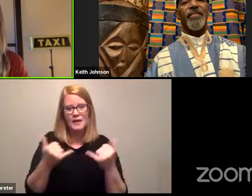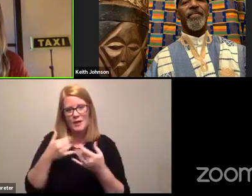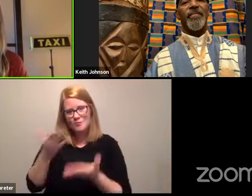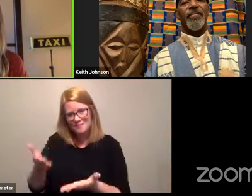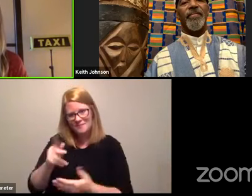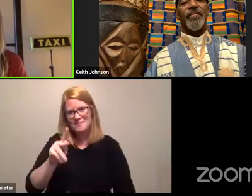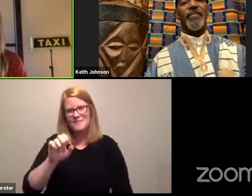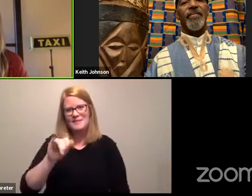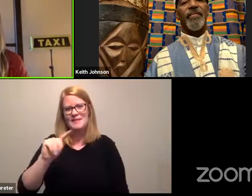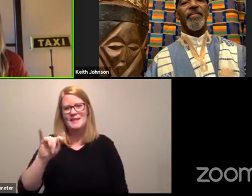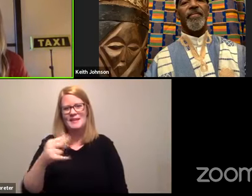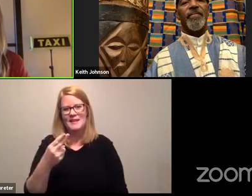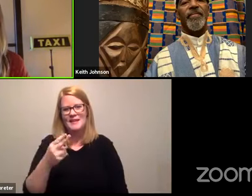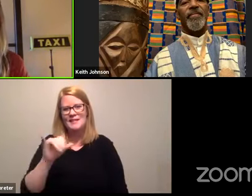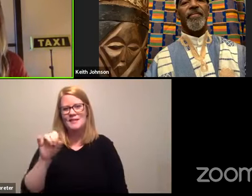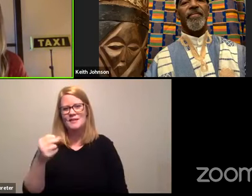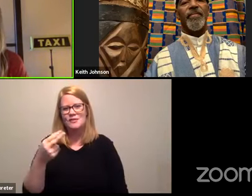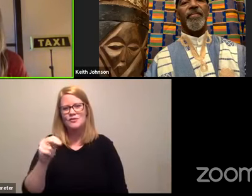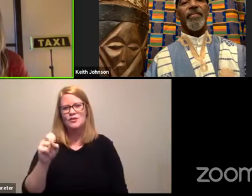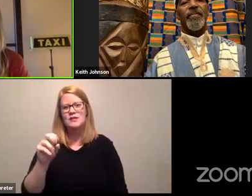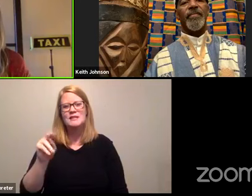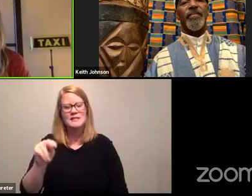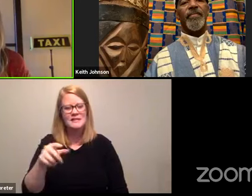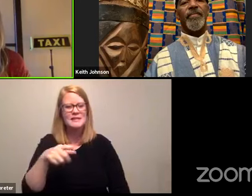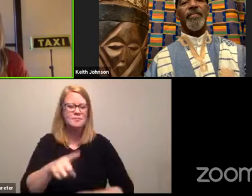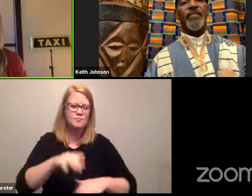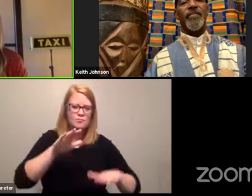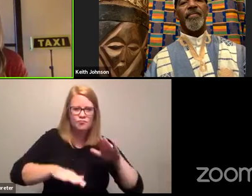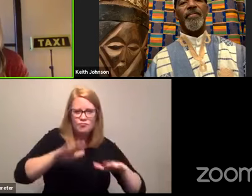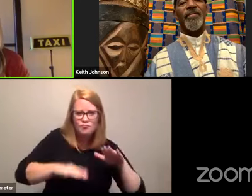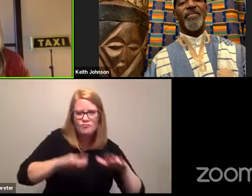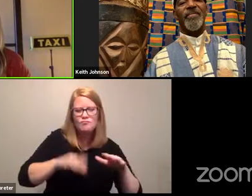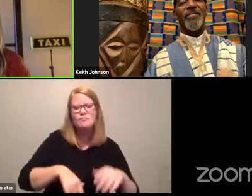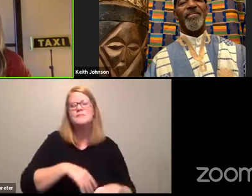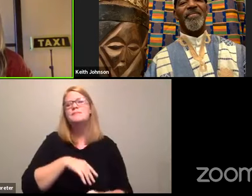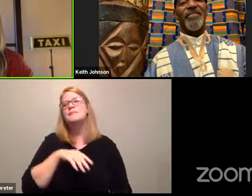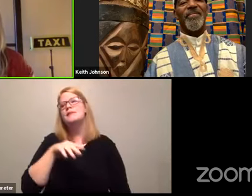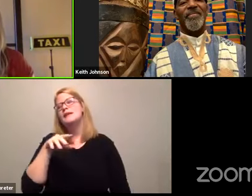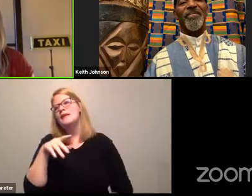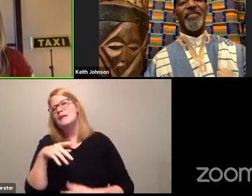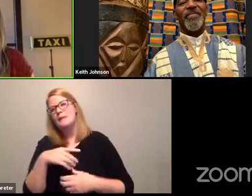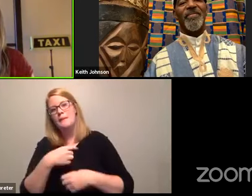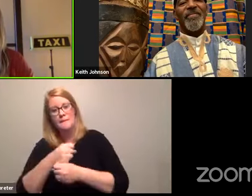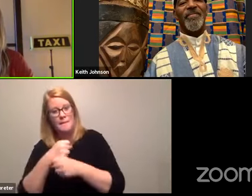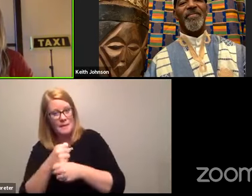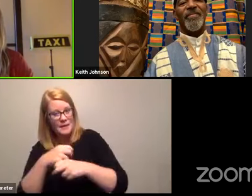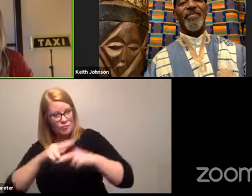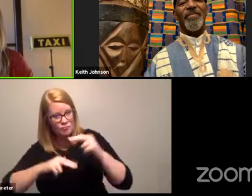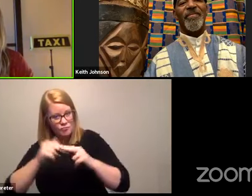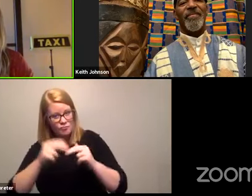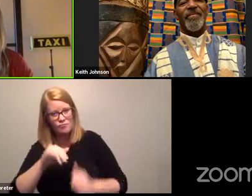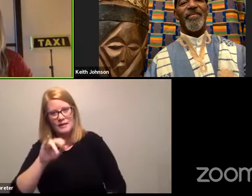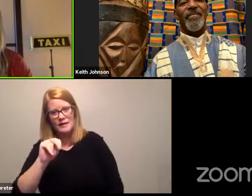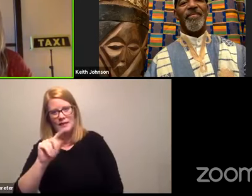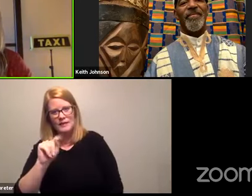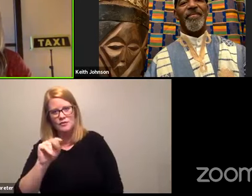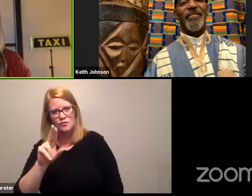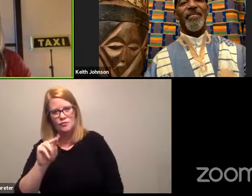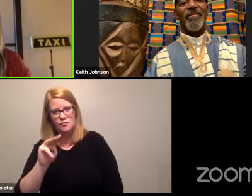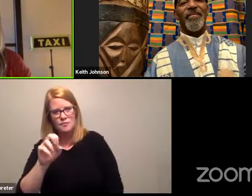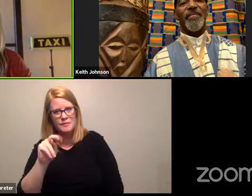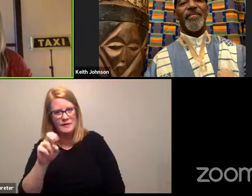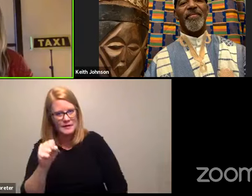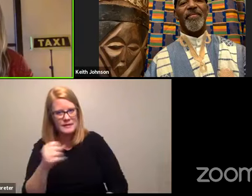a percussionist, a storyteller, a textile expert, an instrument maker. And we're gonna listen to